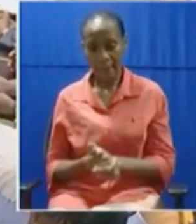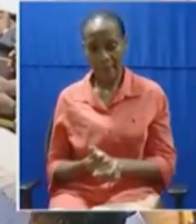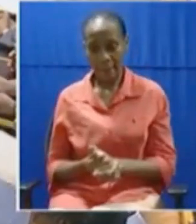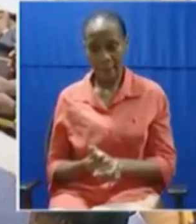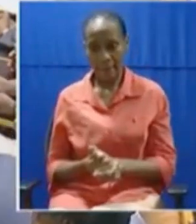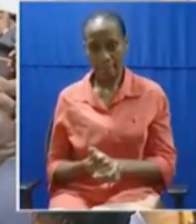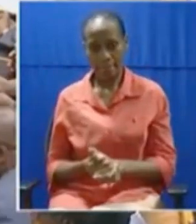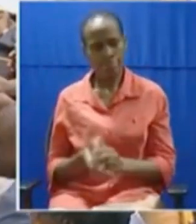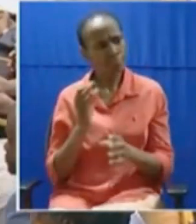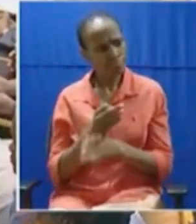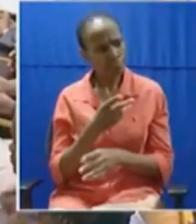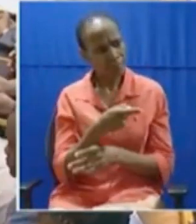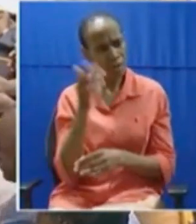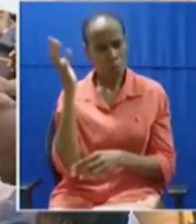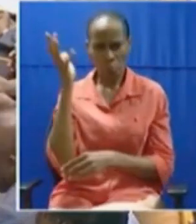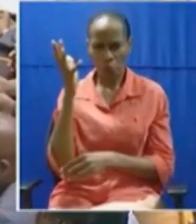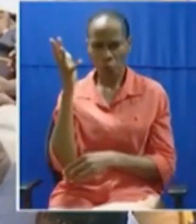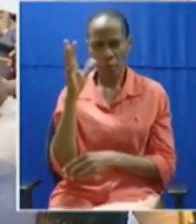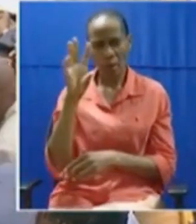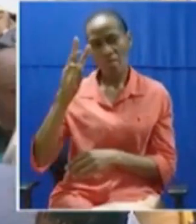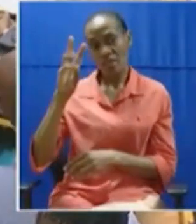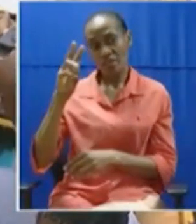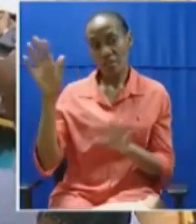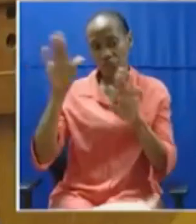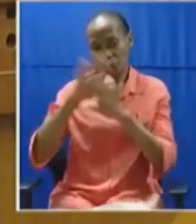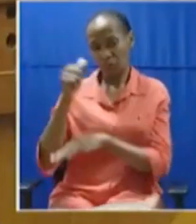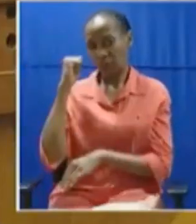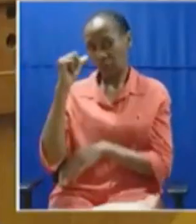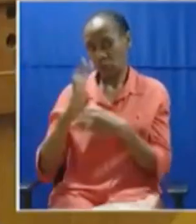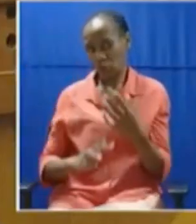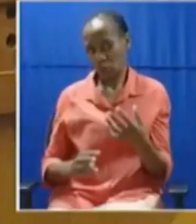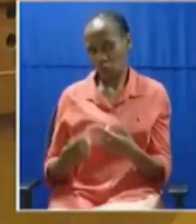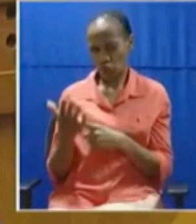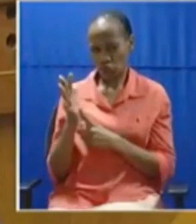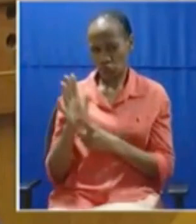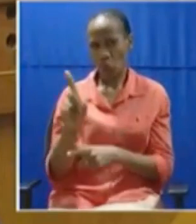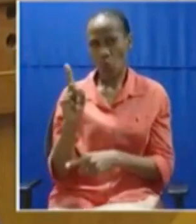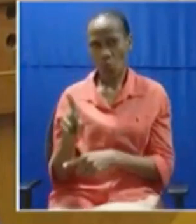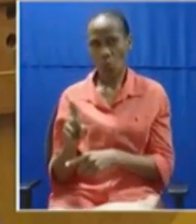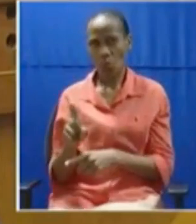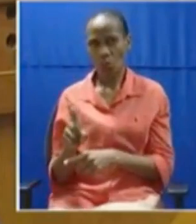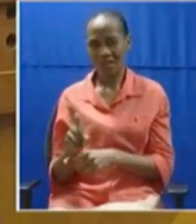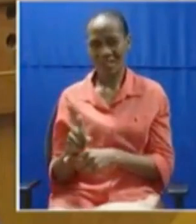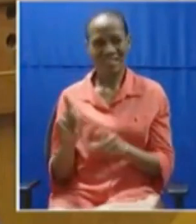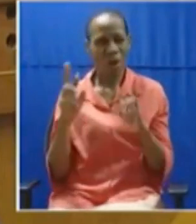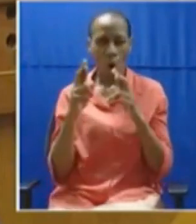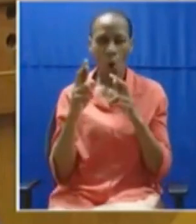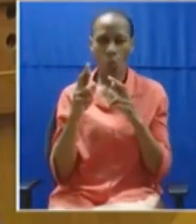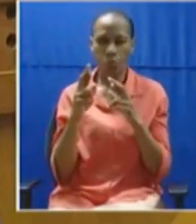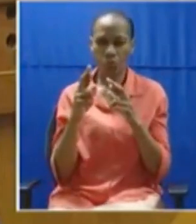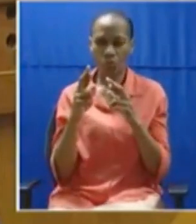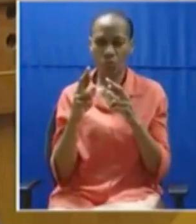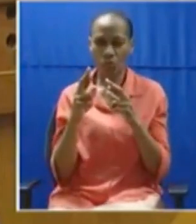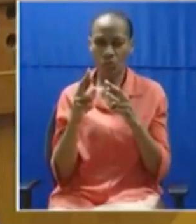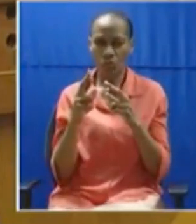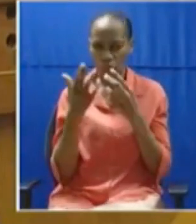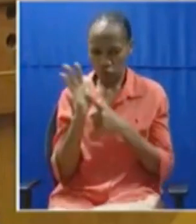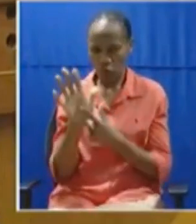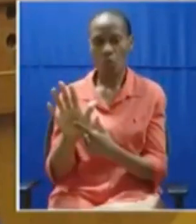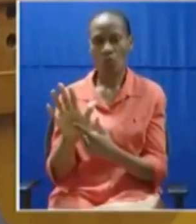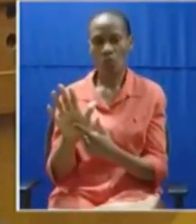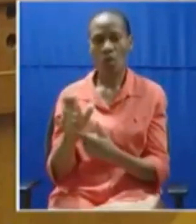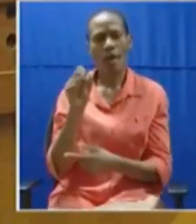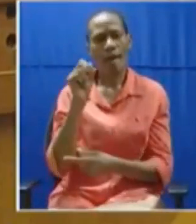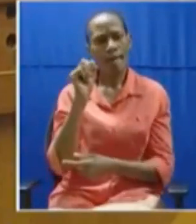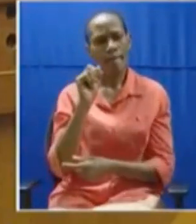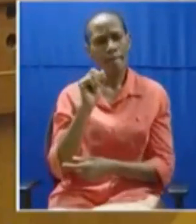Sir, your speech on Thursday evening dished up ladles full of syrupy hope. But all of the spun sugar